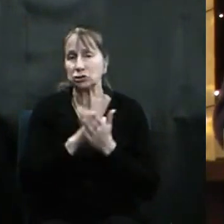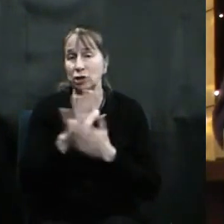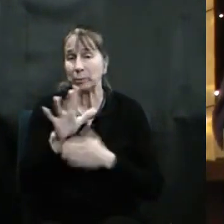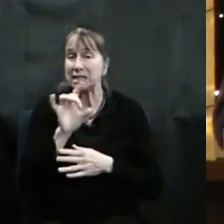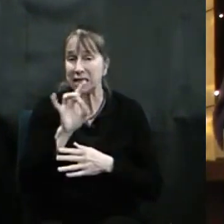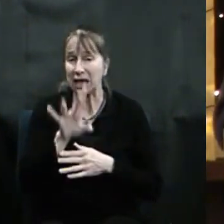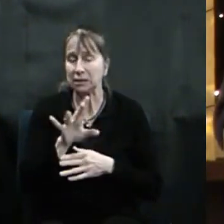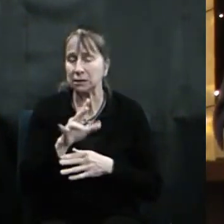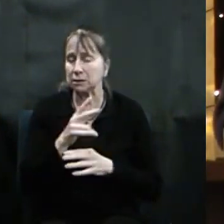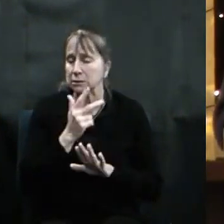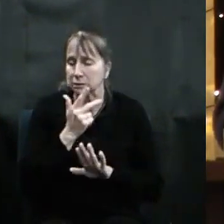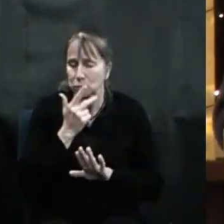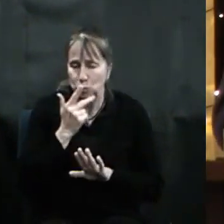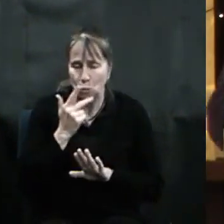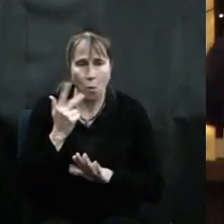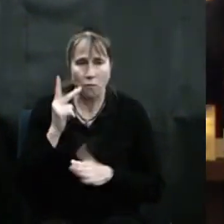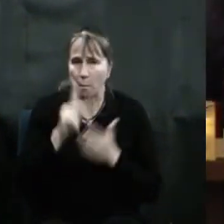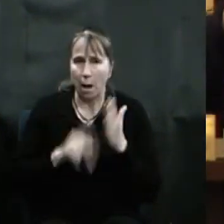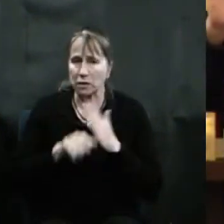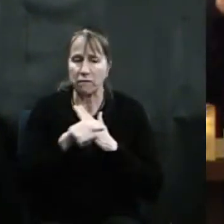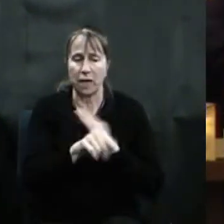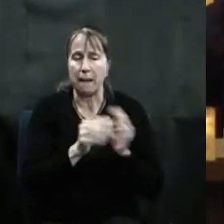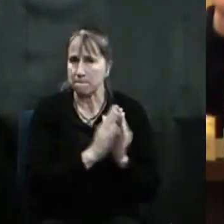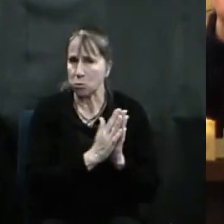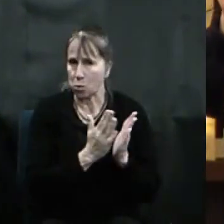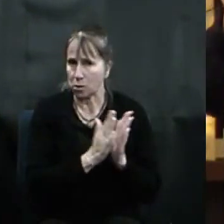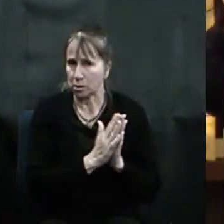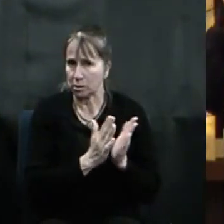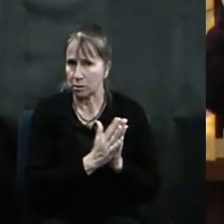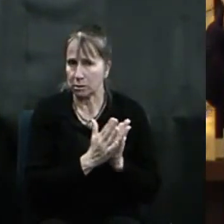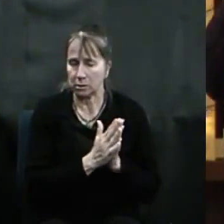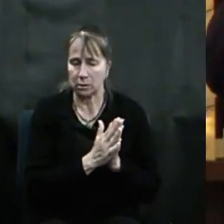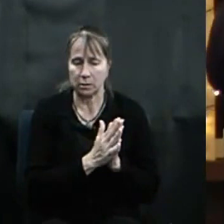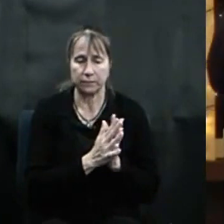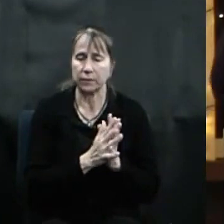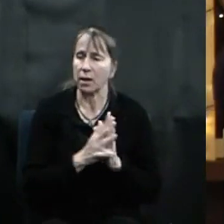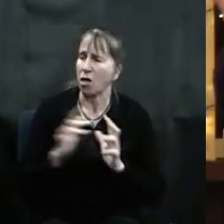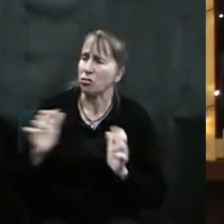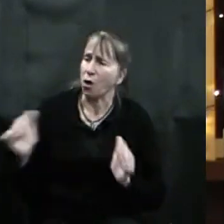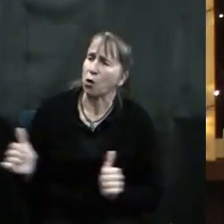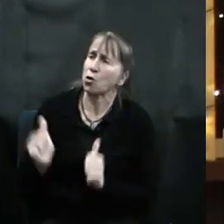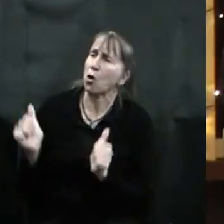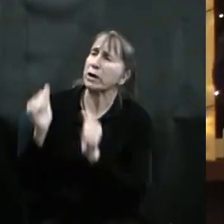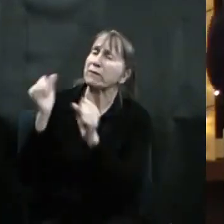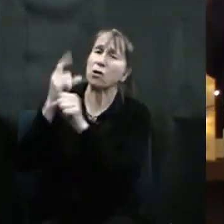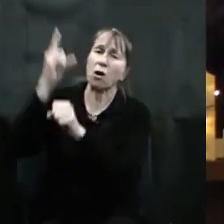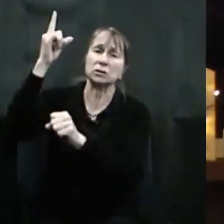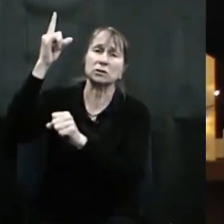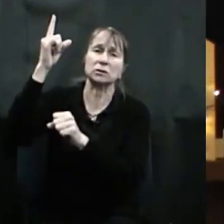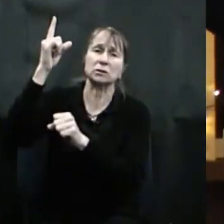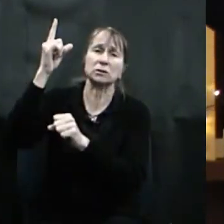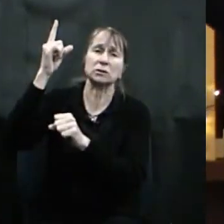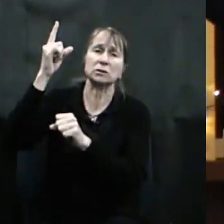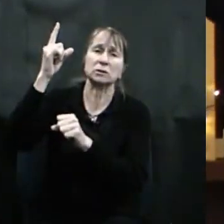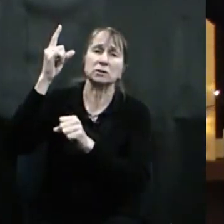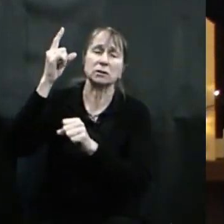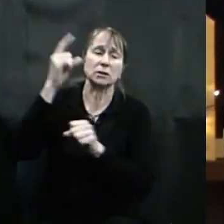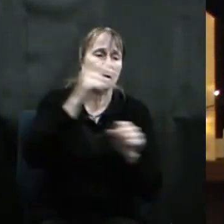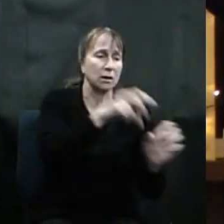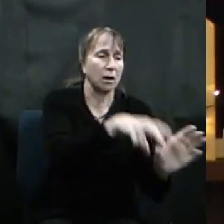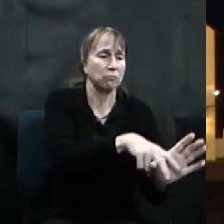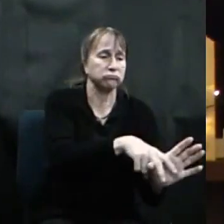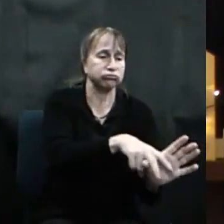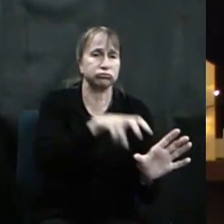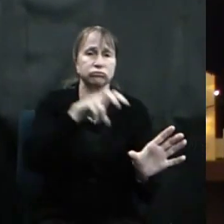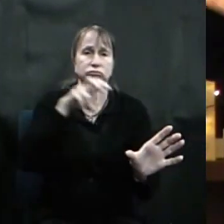part of Ezekiel. The glory of God, the very presence of God, departs from the Jerusalem